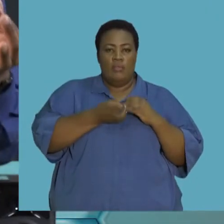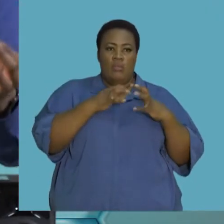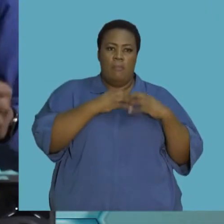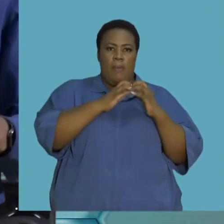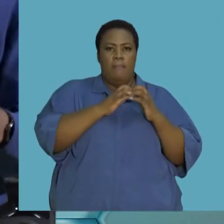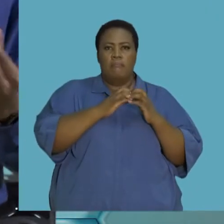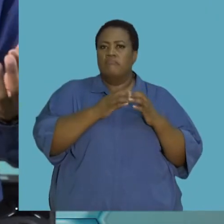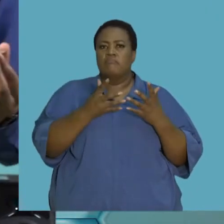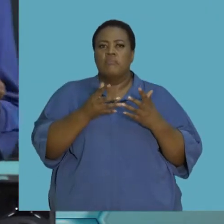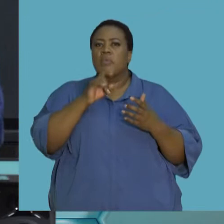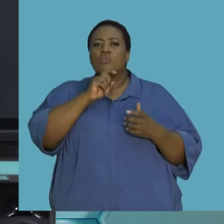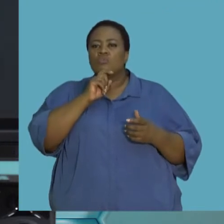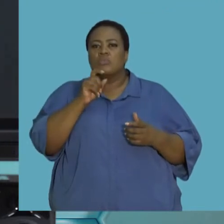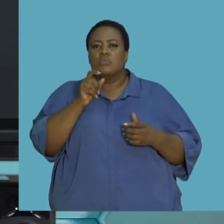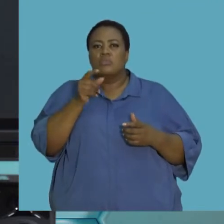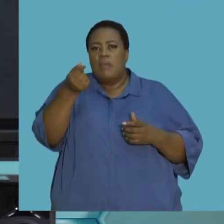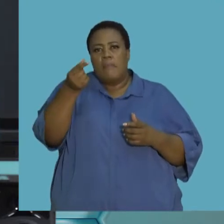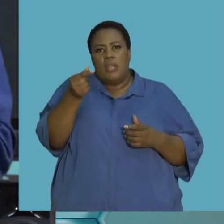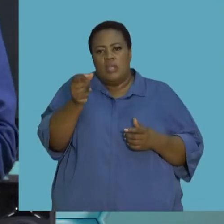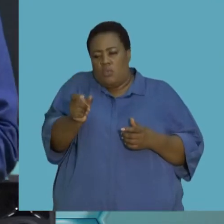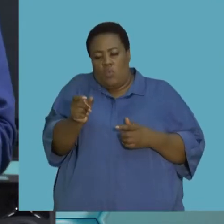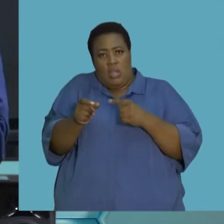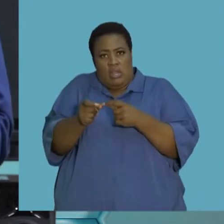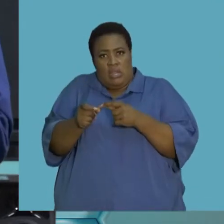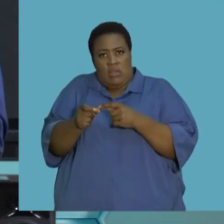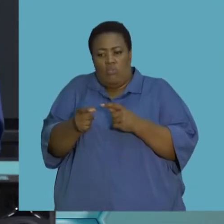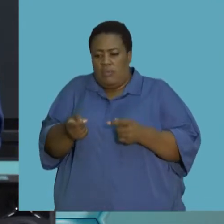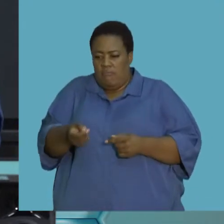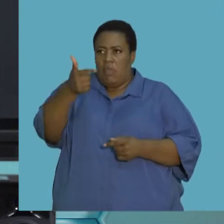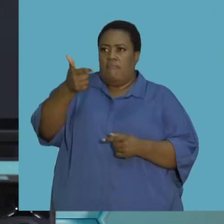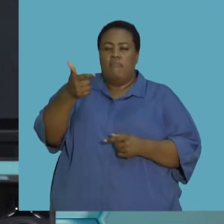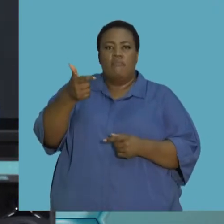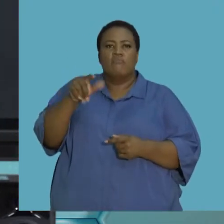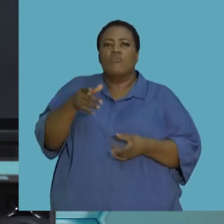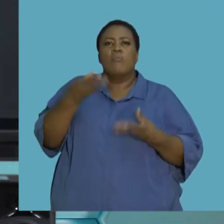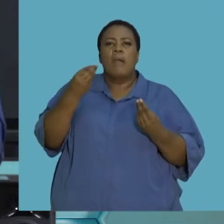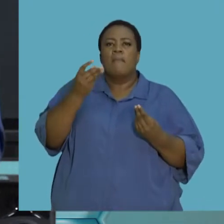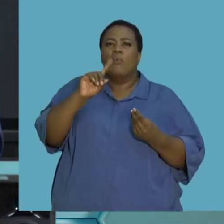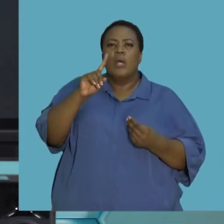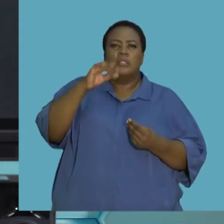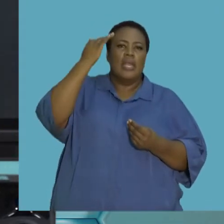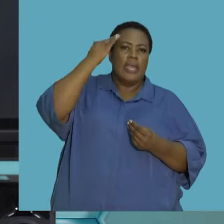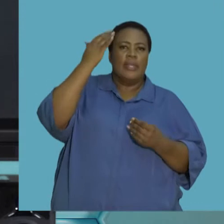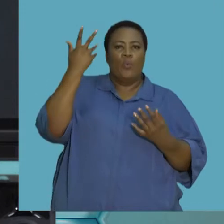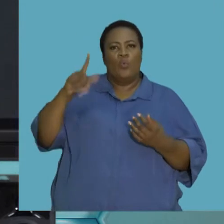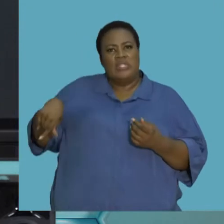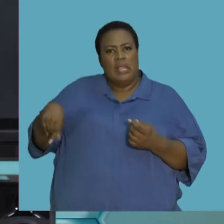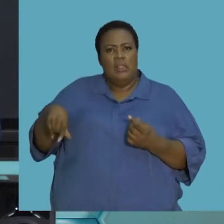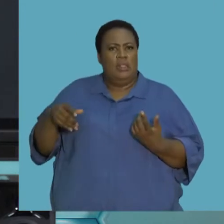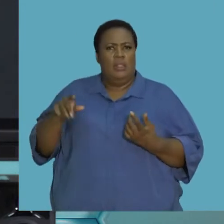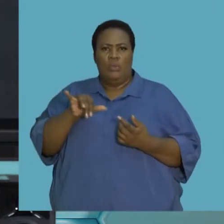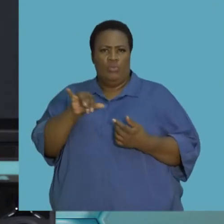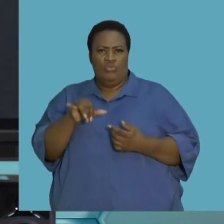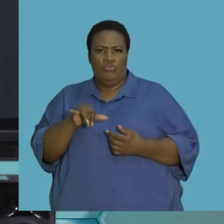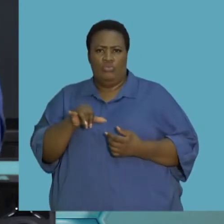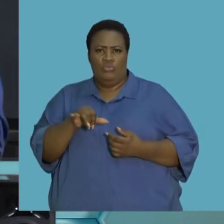tails, we would need to come up with some kind of question. And that question is, what is the probability of having a head or a tail